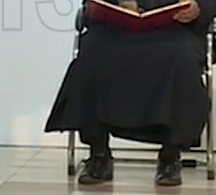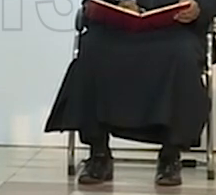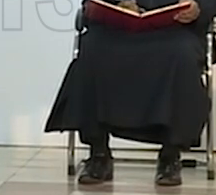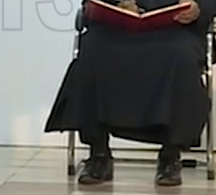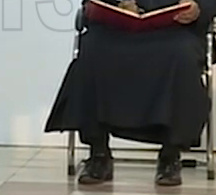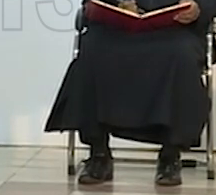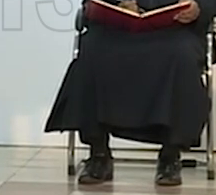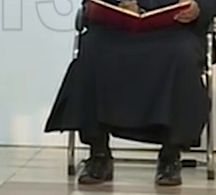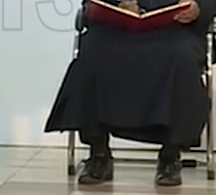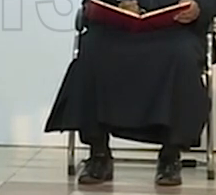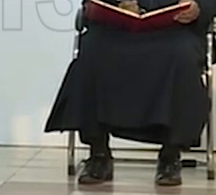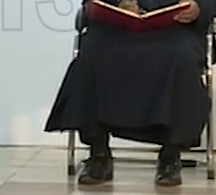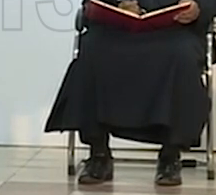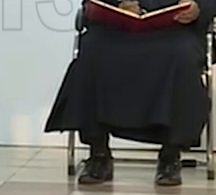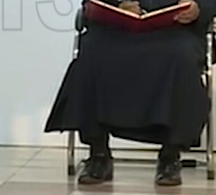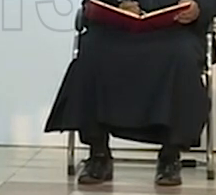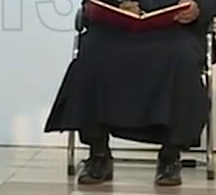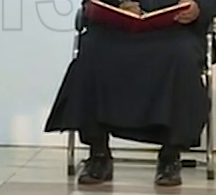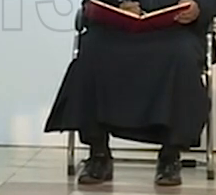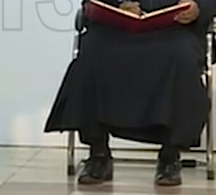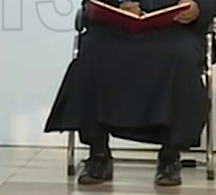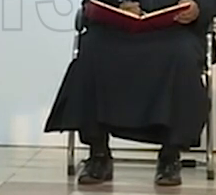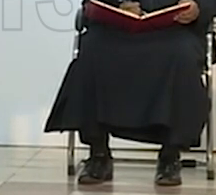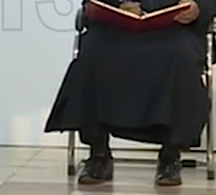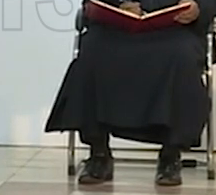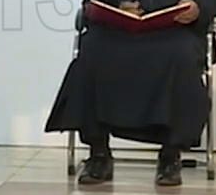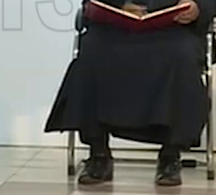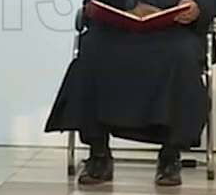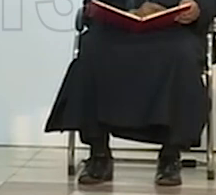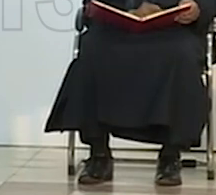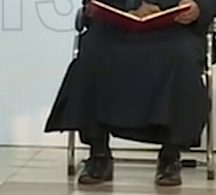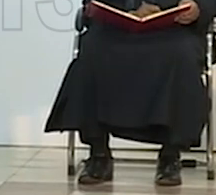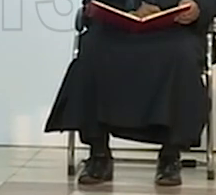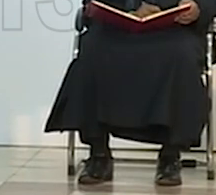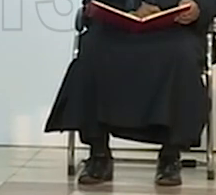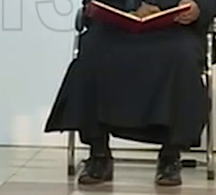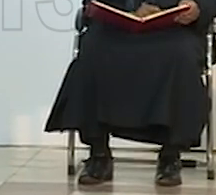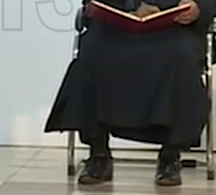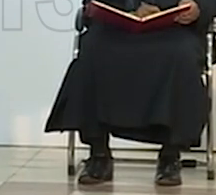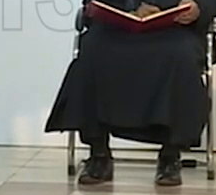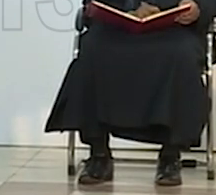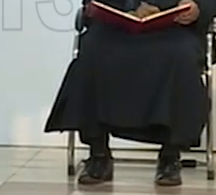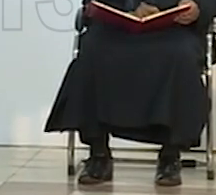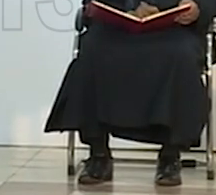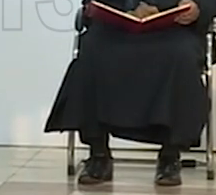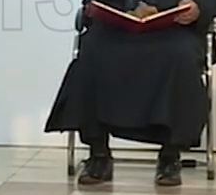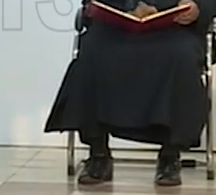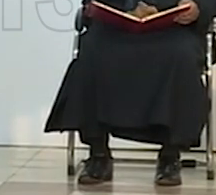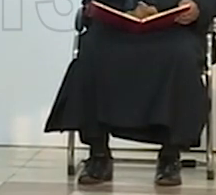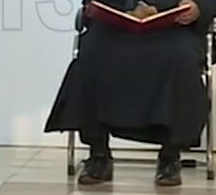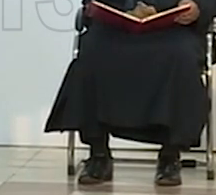not accredited to take any samples or even hold any patient there. And also, some time ago, you had spoken about